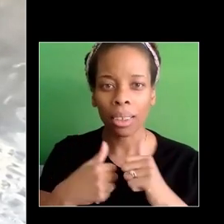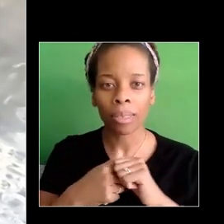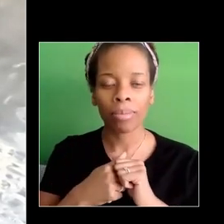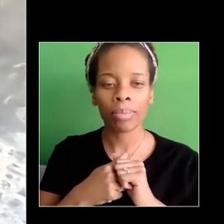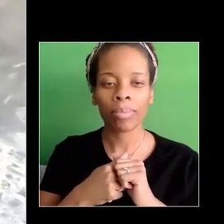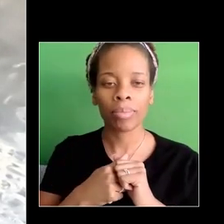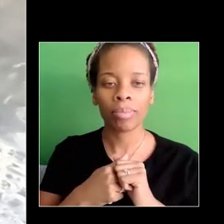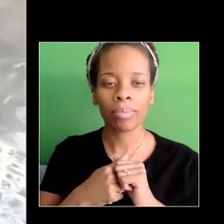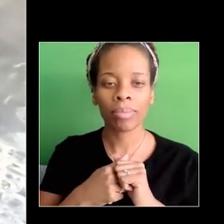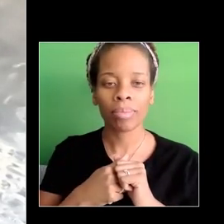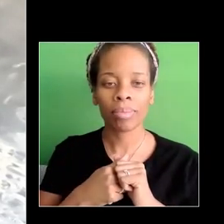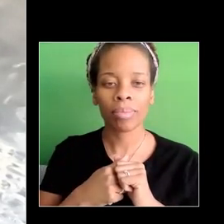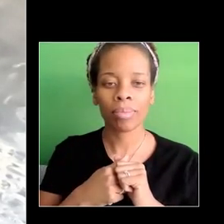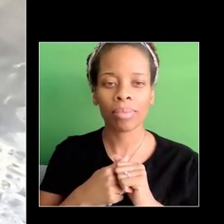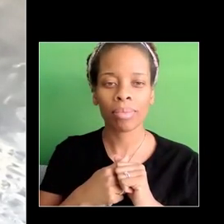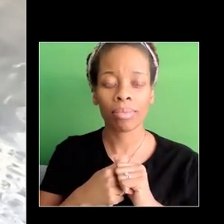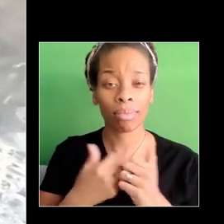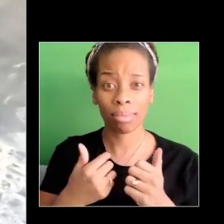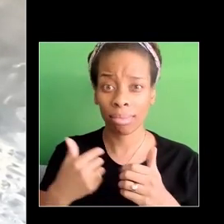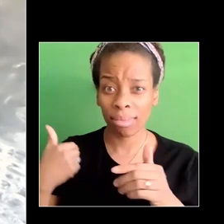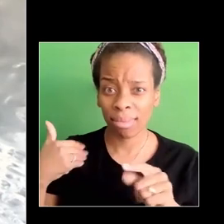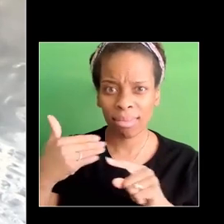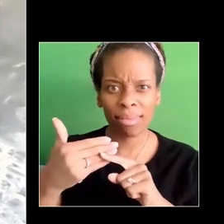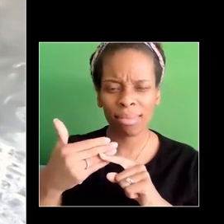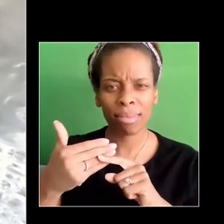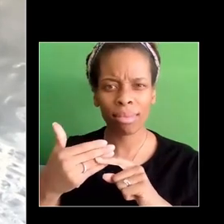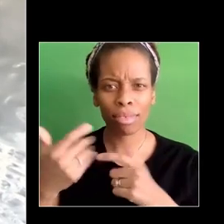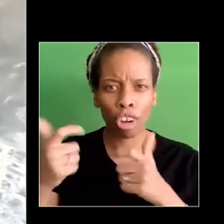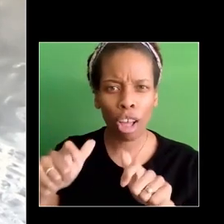you know, it's been such a bizarre time for everyone.